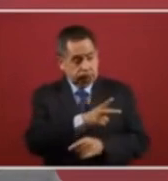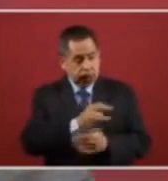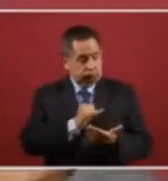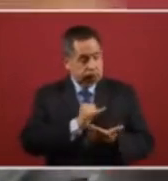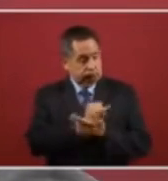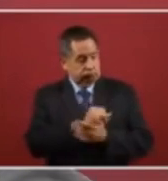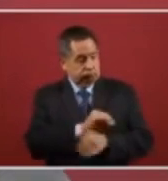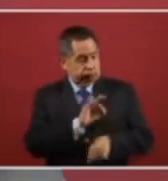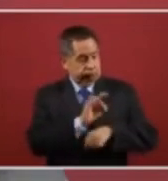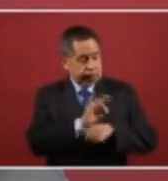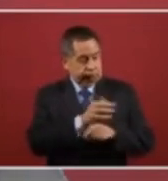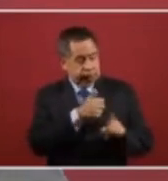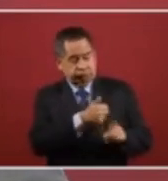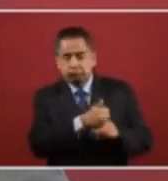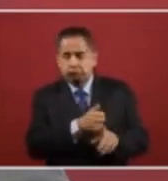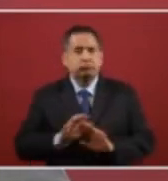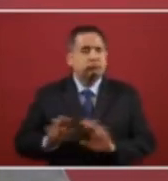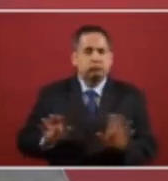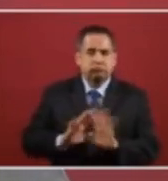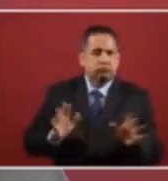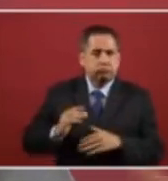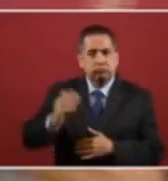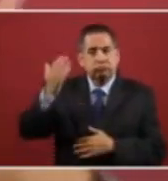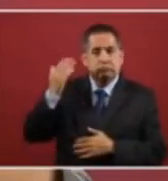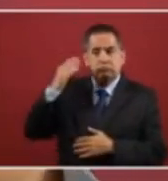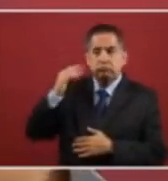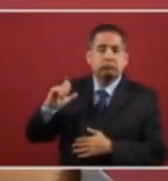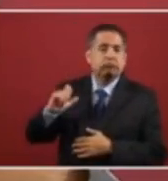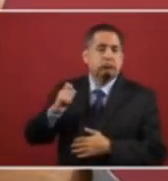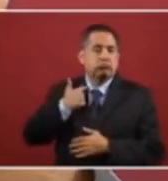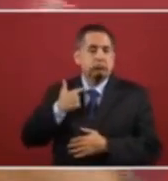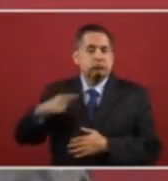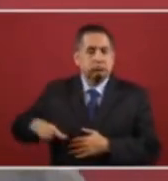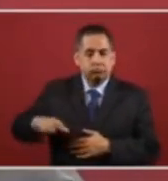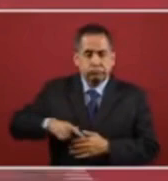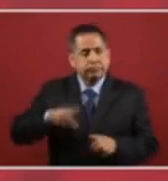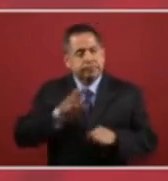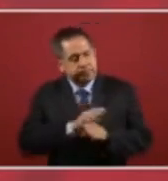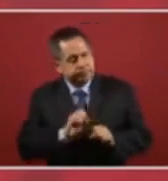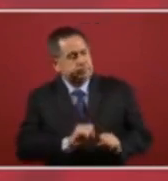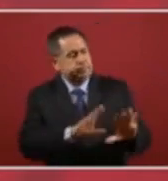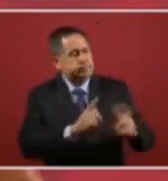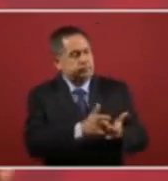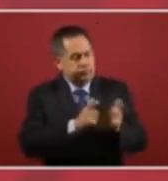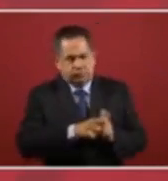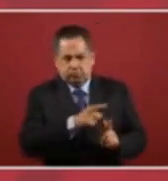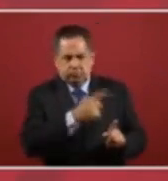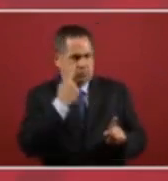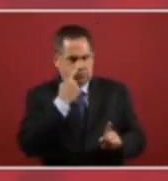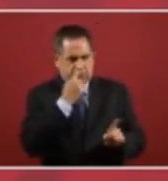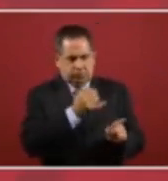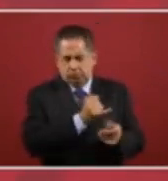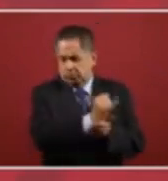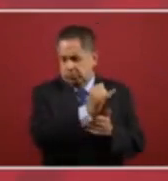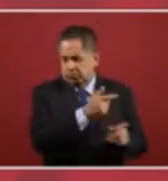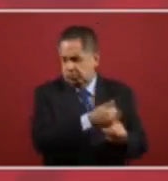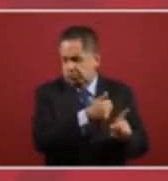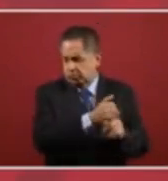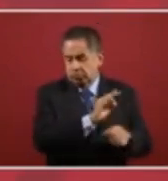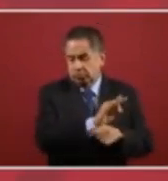Nothing that means self-defense, like the governments did before. We consider that that